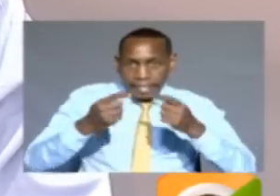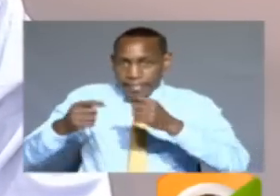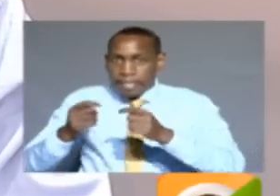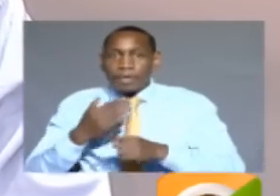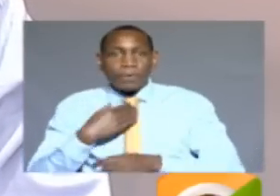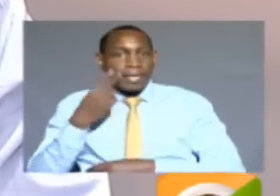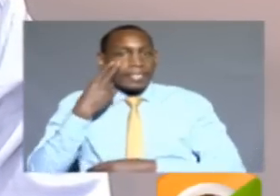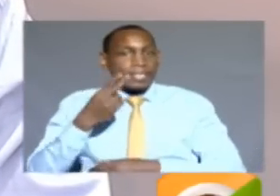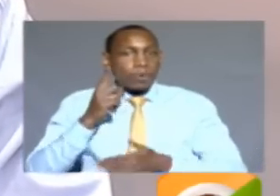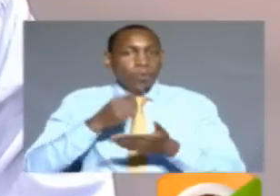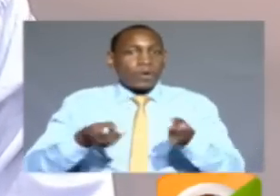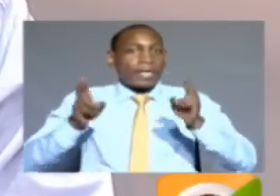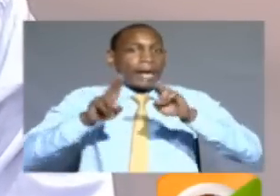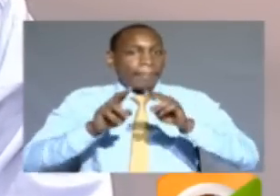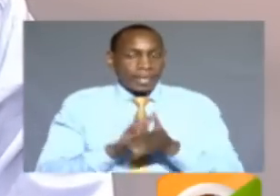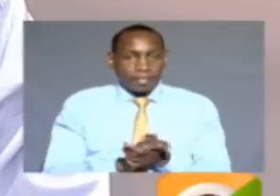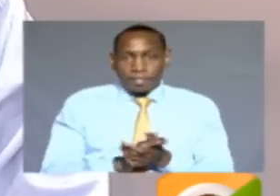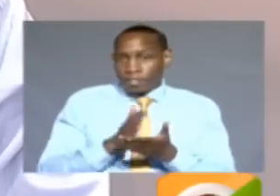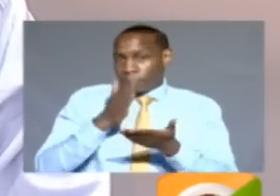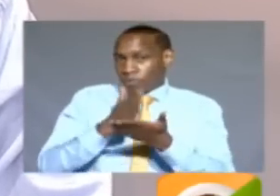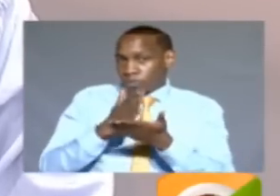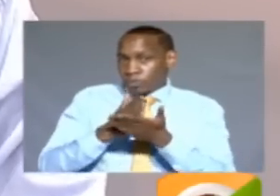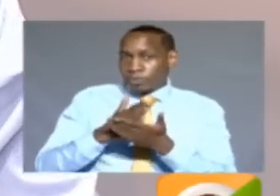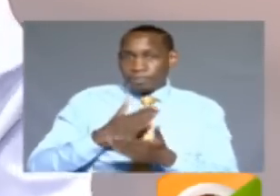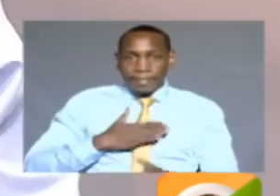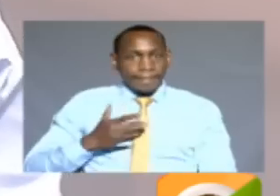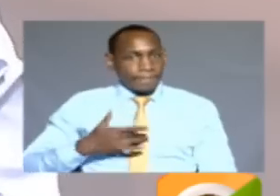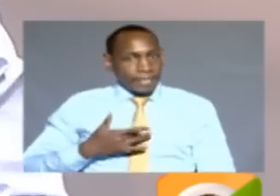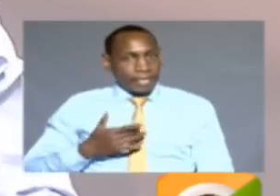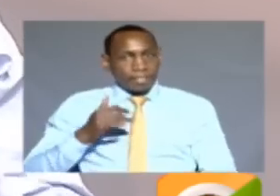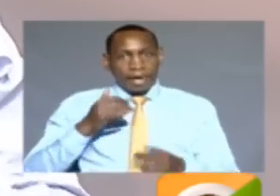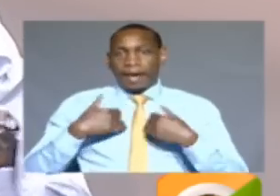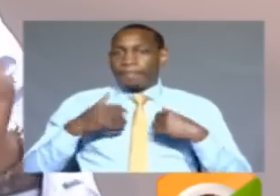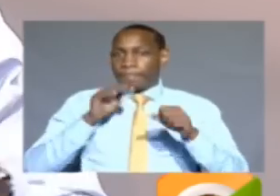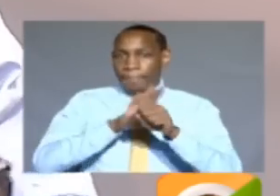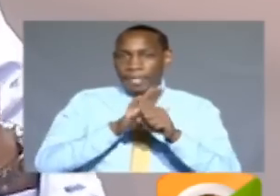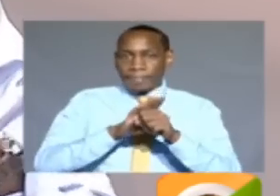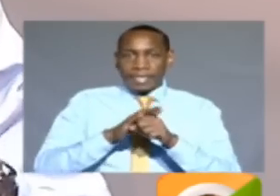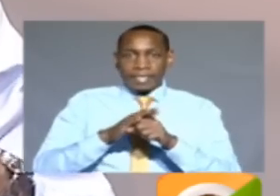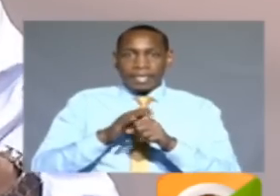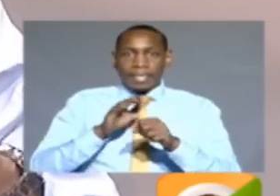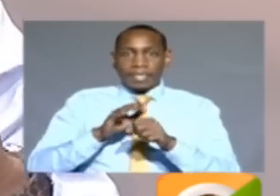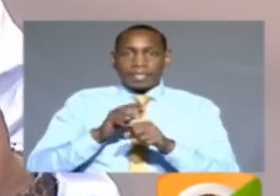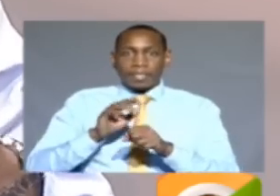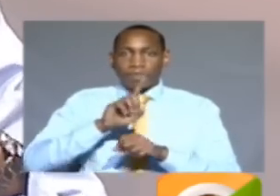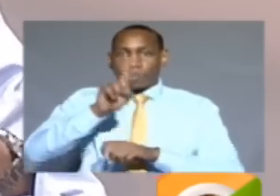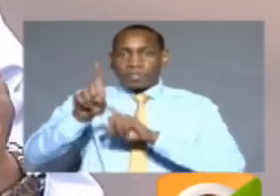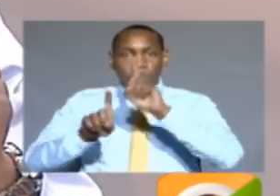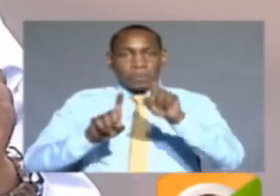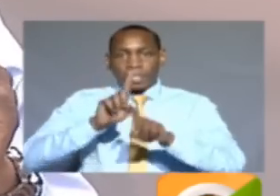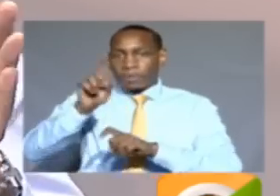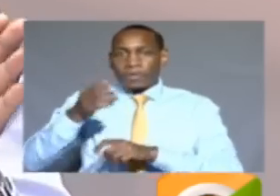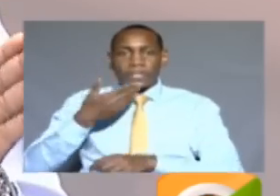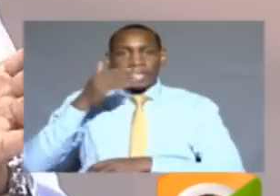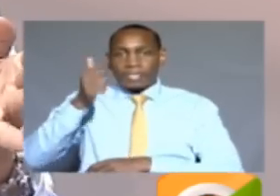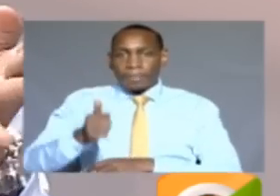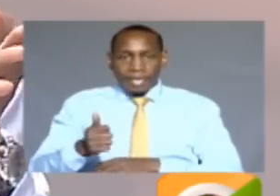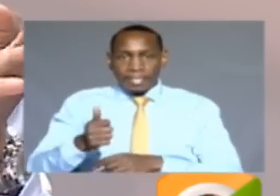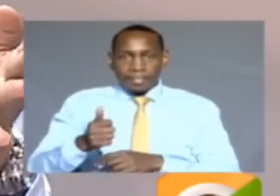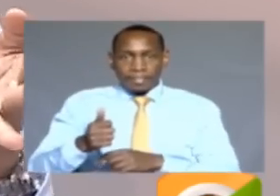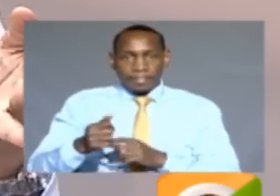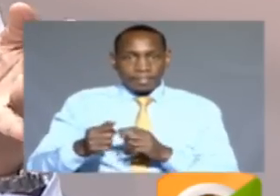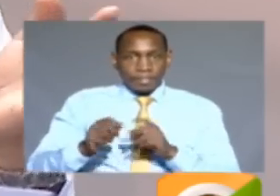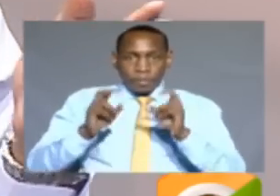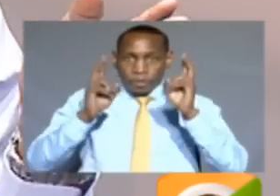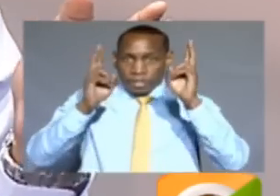see what we'll find out here, because it does look to me like there are too many unanswered questions in this so-called assassination